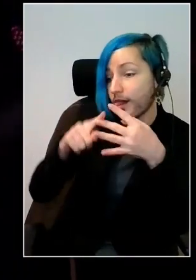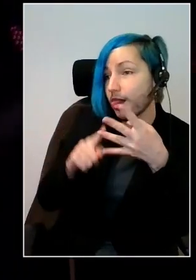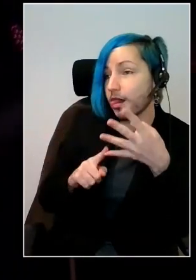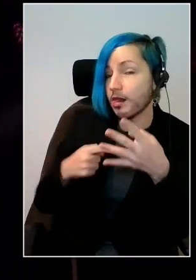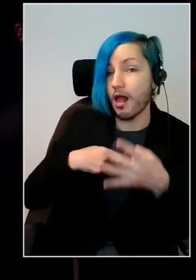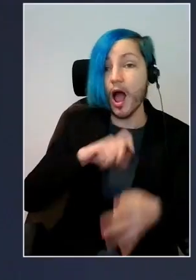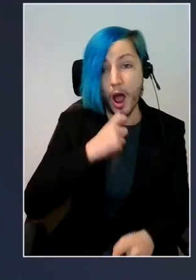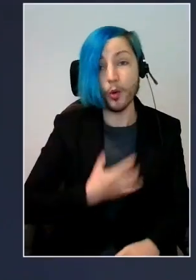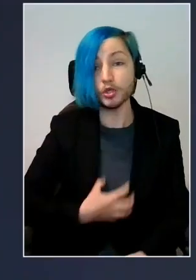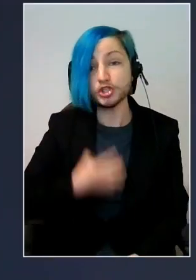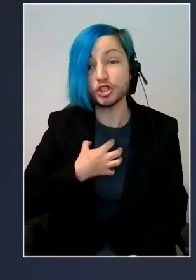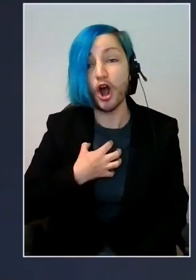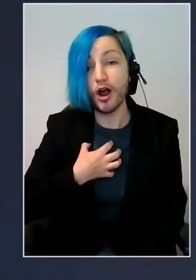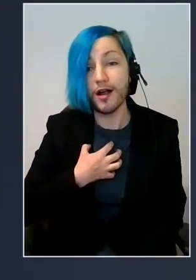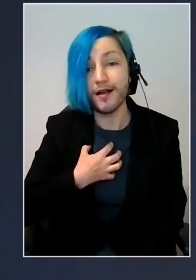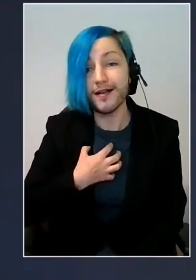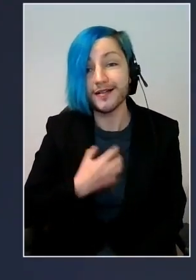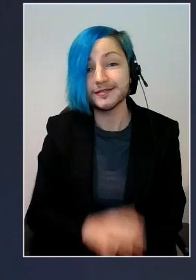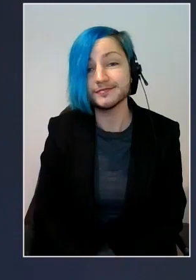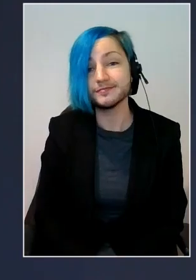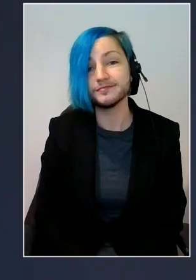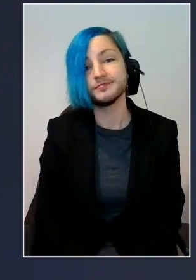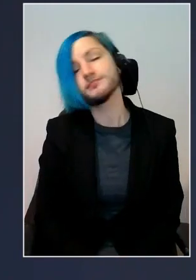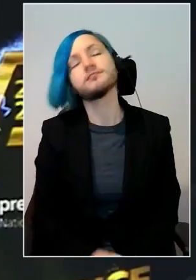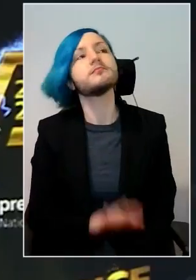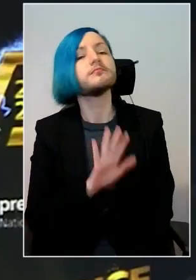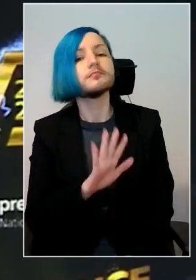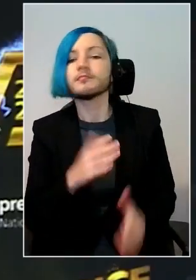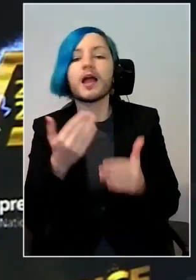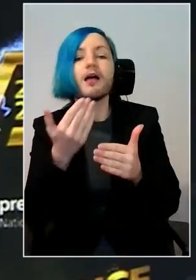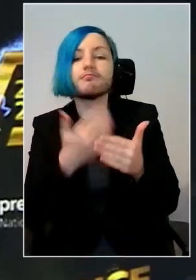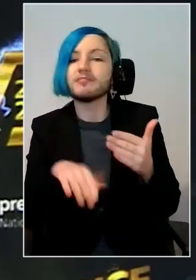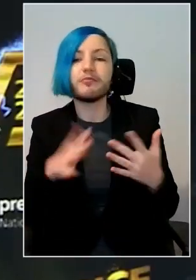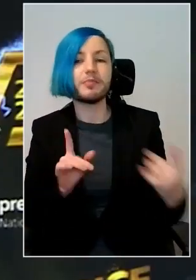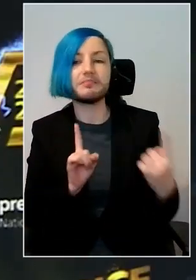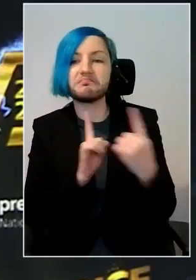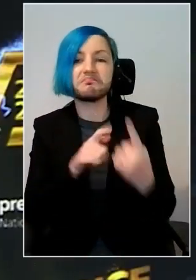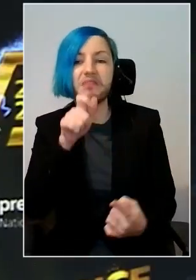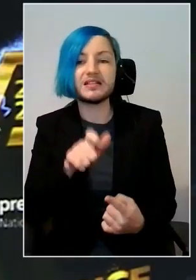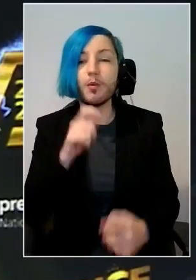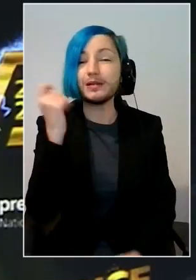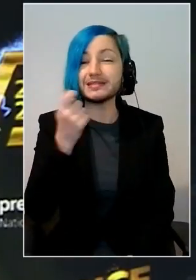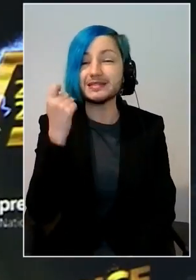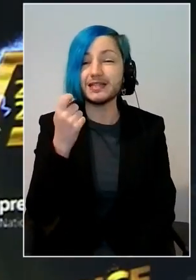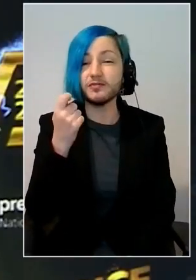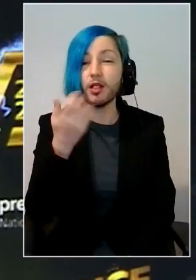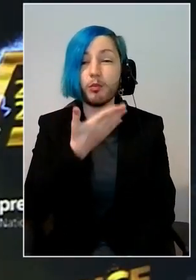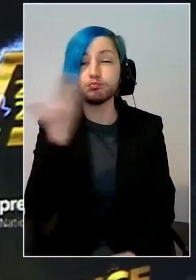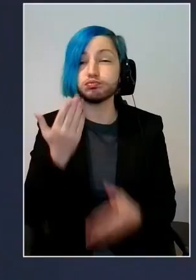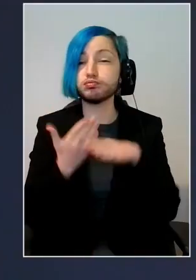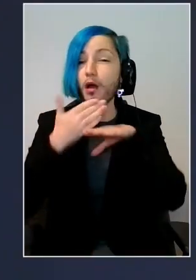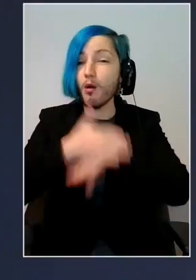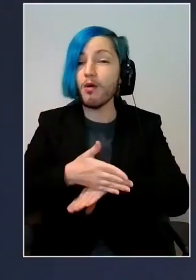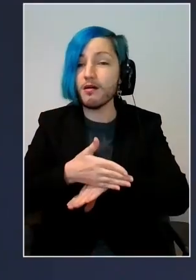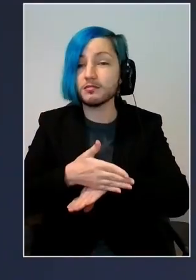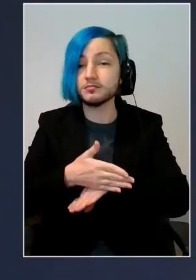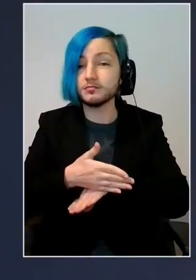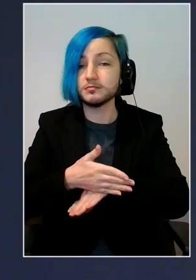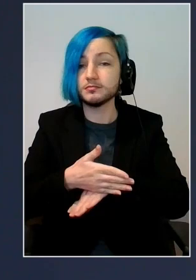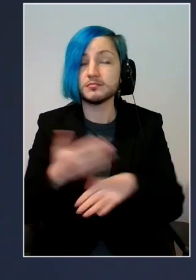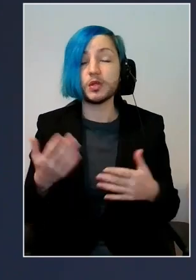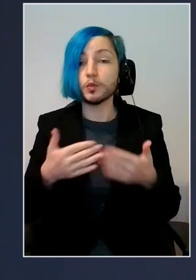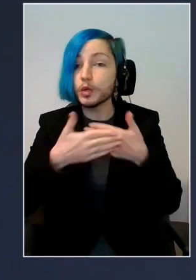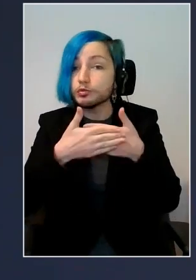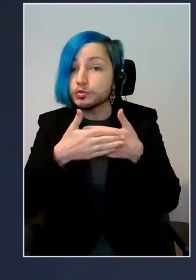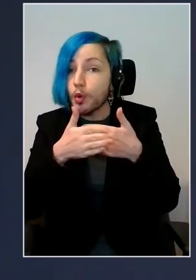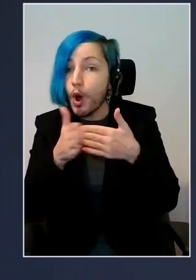I've never met anybody who's made it in any walk of life without a bit of hard work along the way. And if a door is opened, push it. If a door isn't